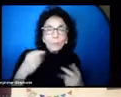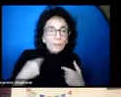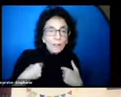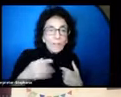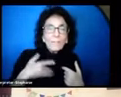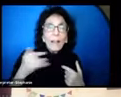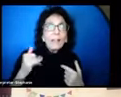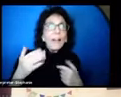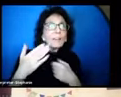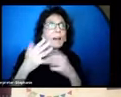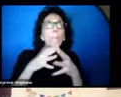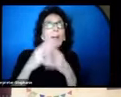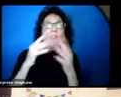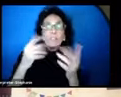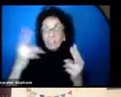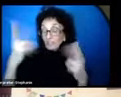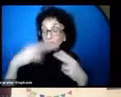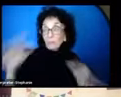country just threw me away.